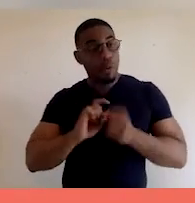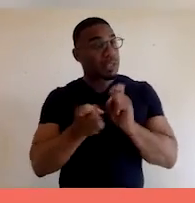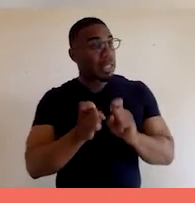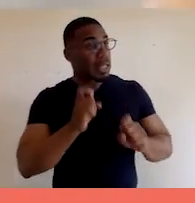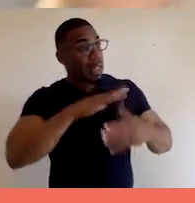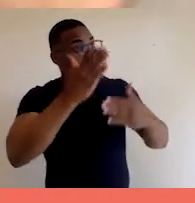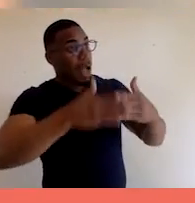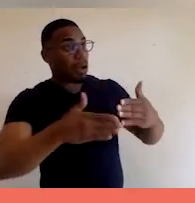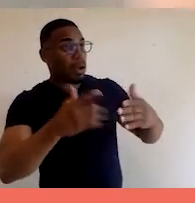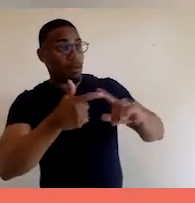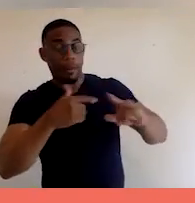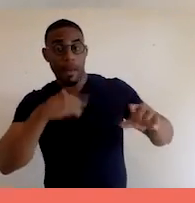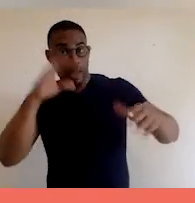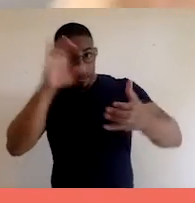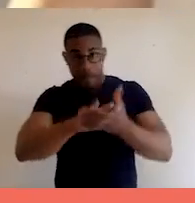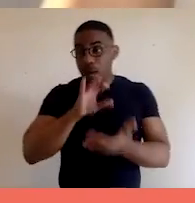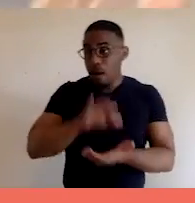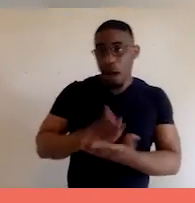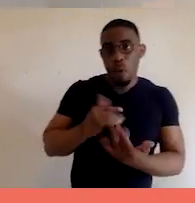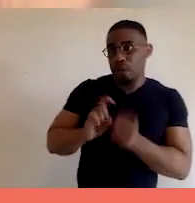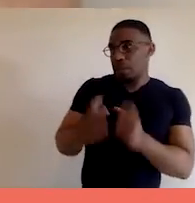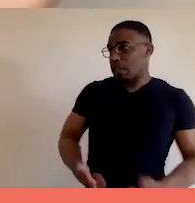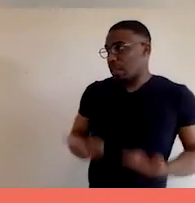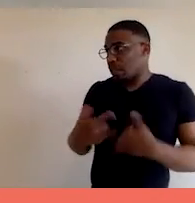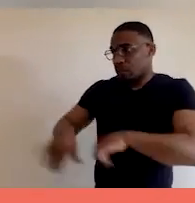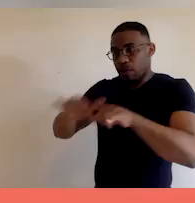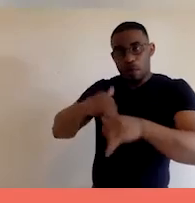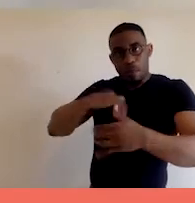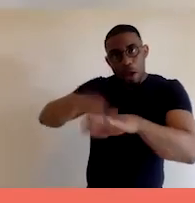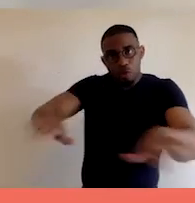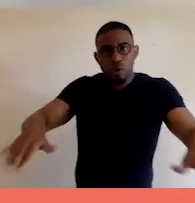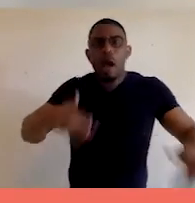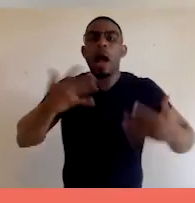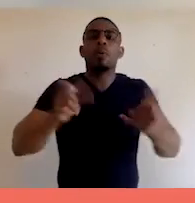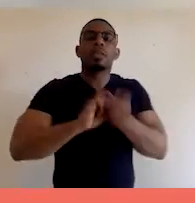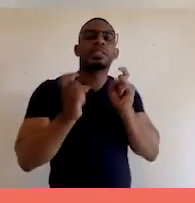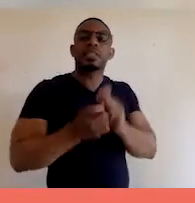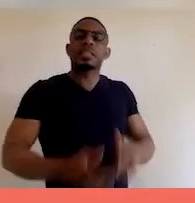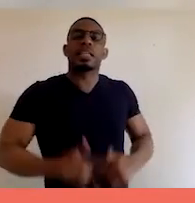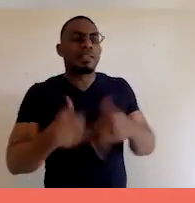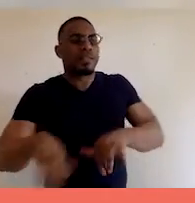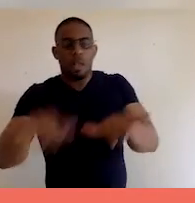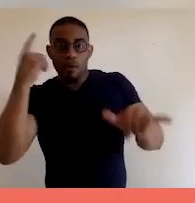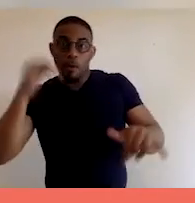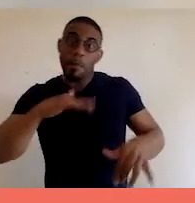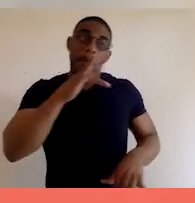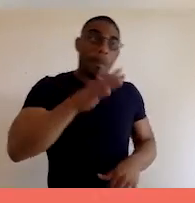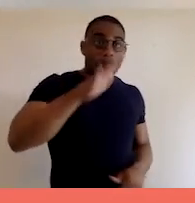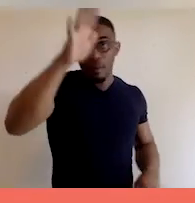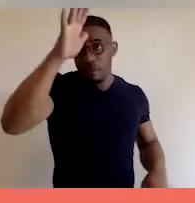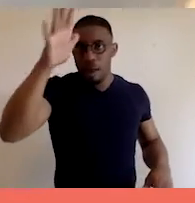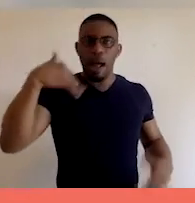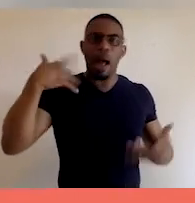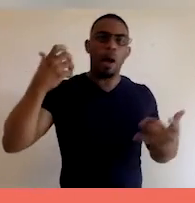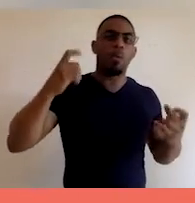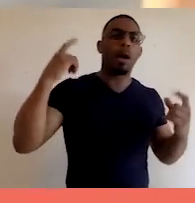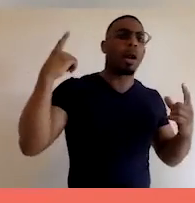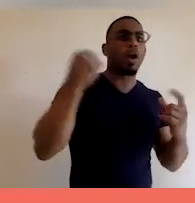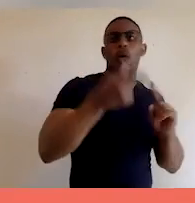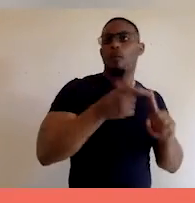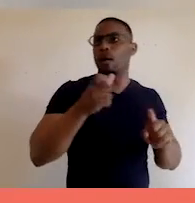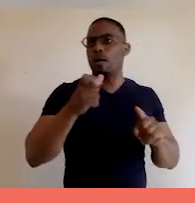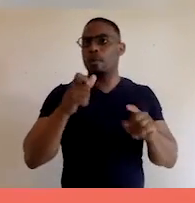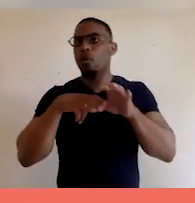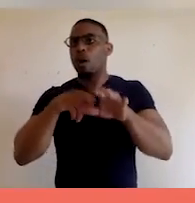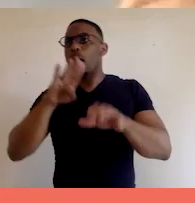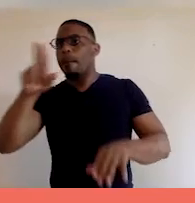change the outcome for my spouse? I want to change the living standards for my children. I want to change the living standards for my mother and father. I want to go from riding